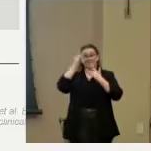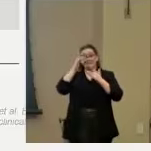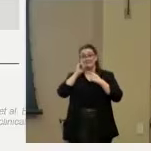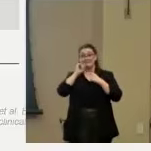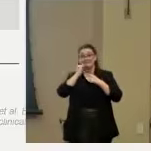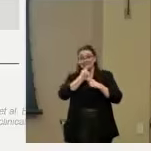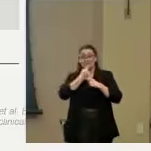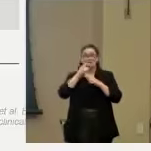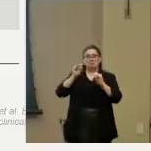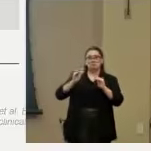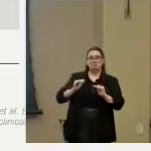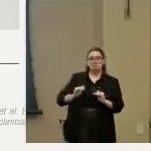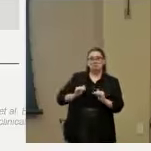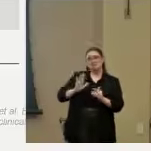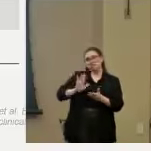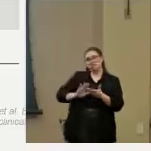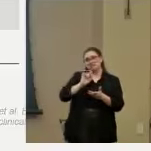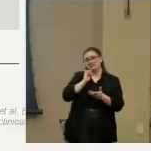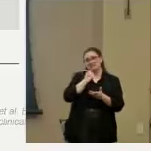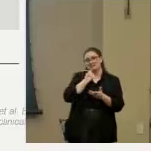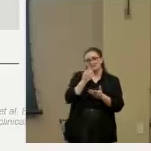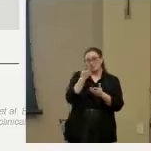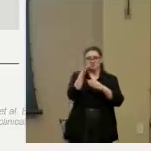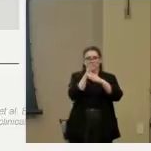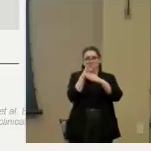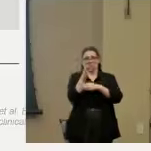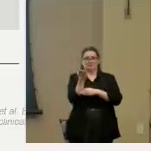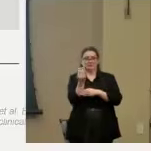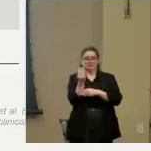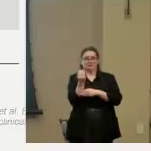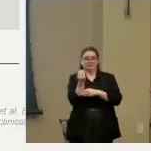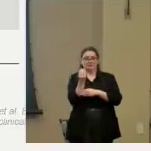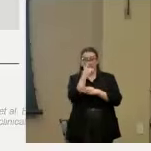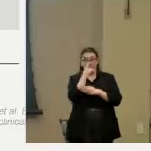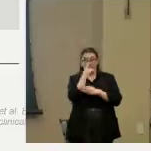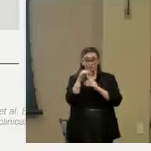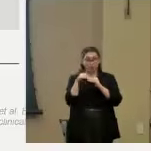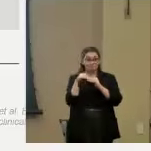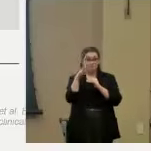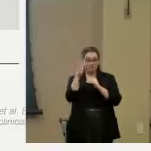disease, is 14. So anything above numbers